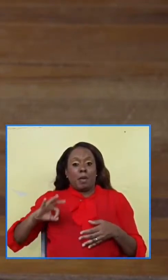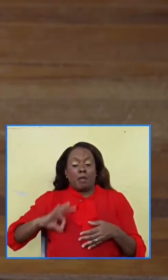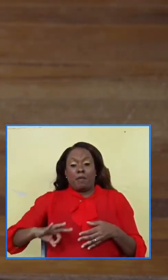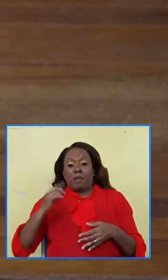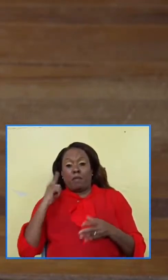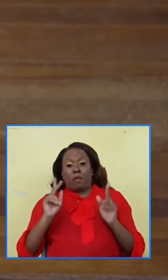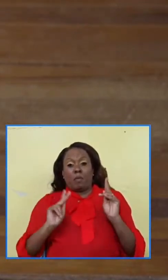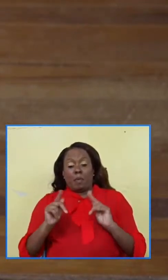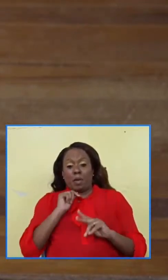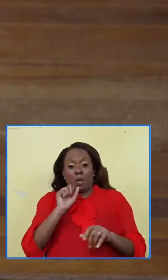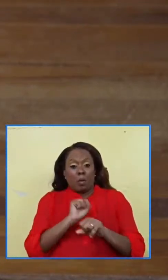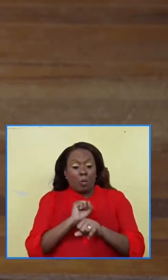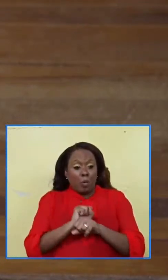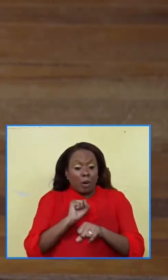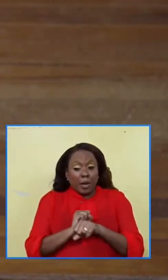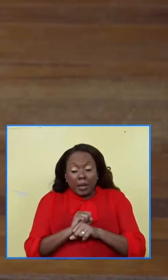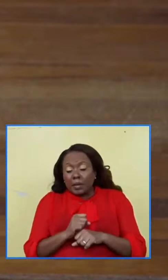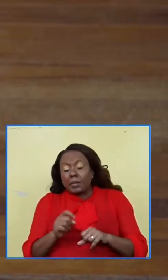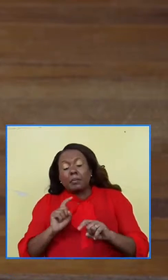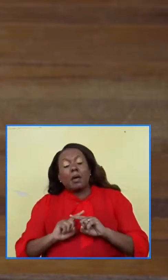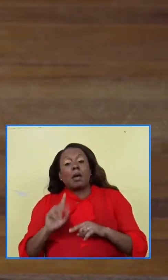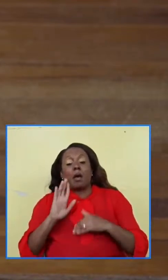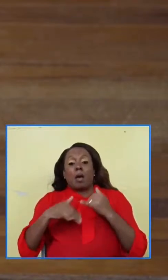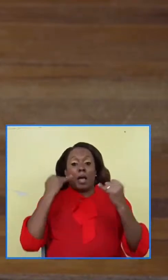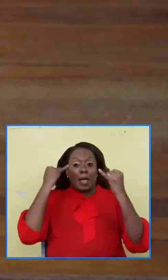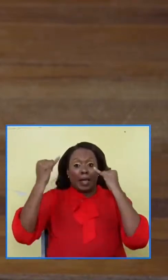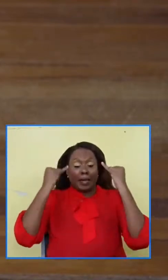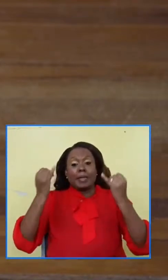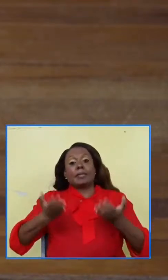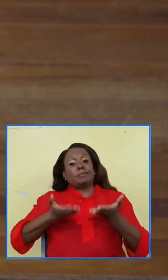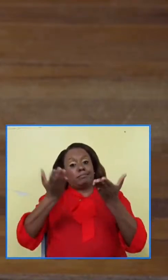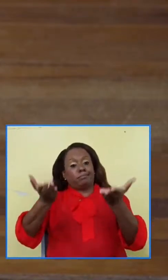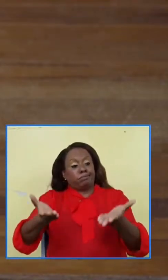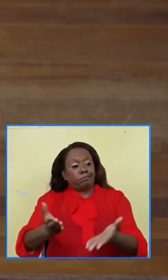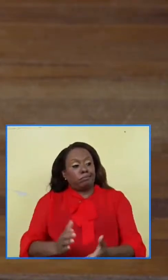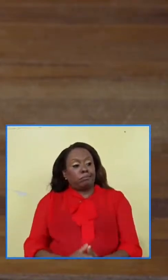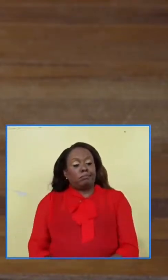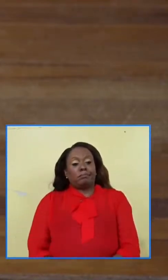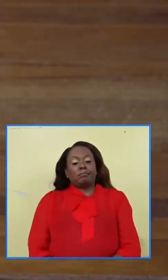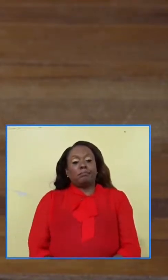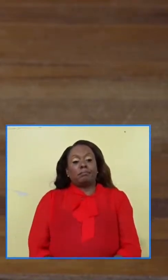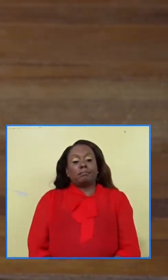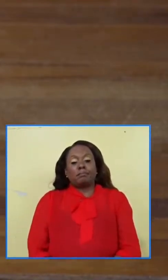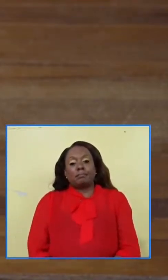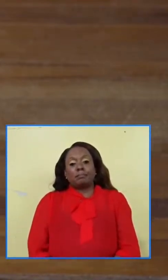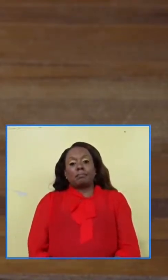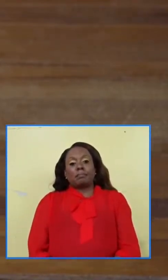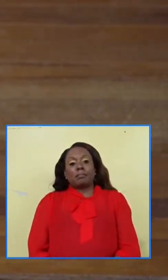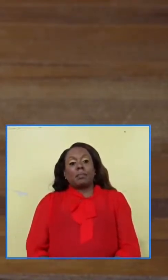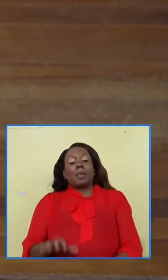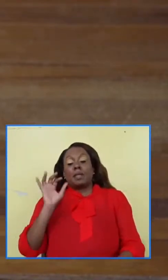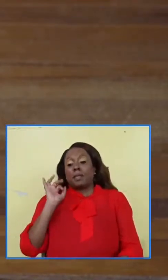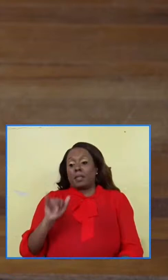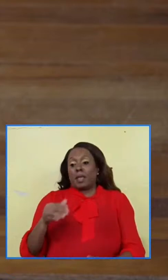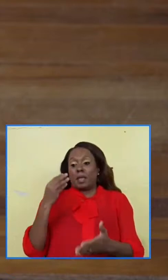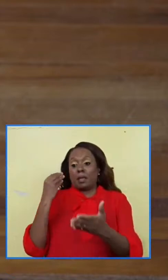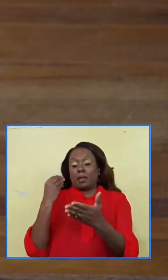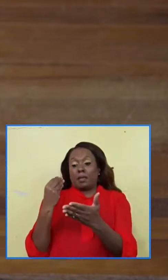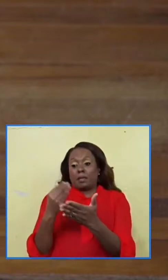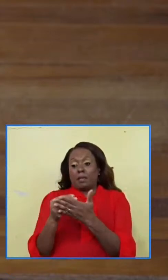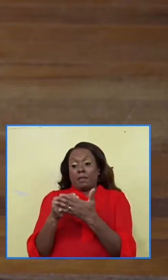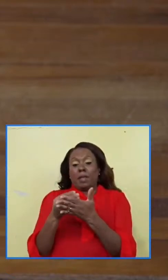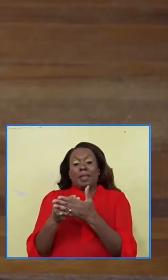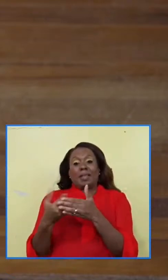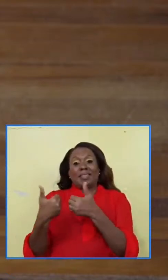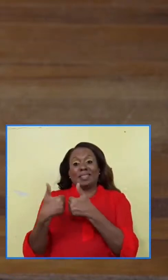month. But as we said, all the ideas are on the table. But the unemployment fund is a separate fund from the National